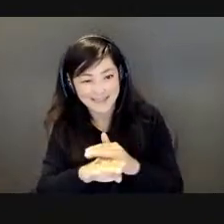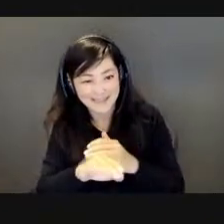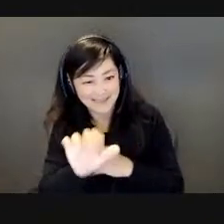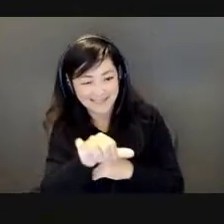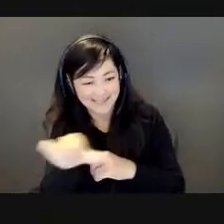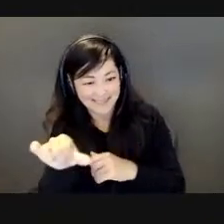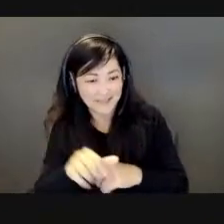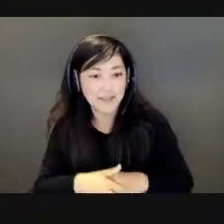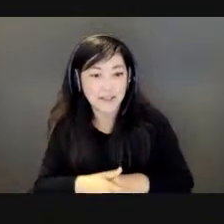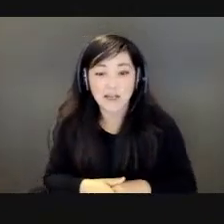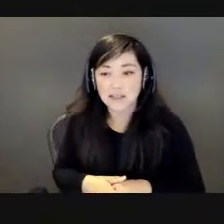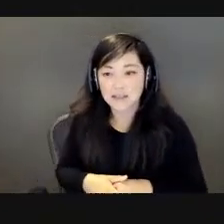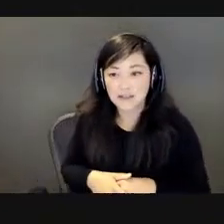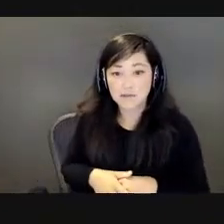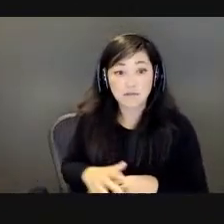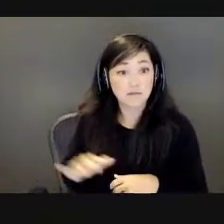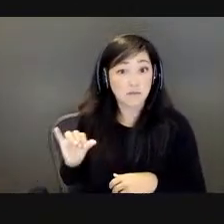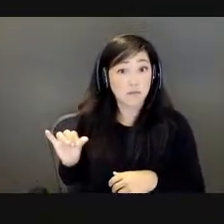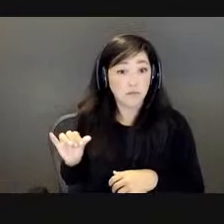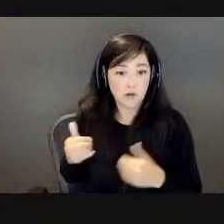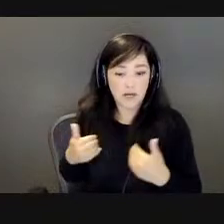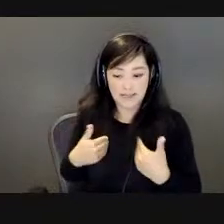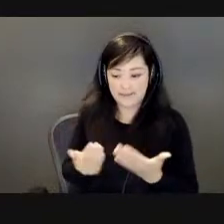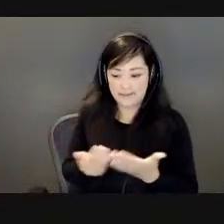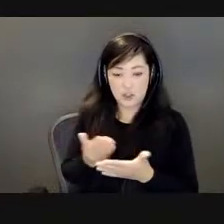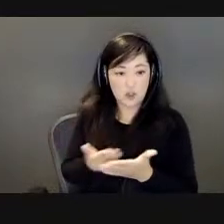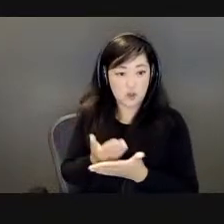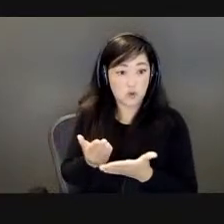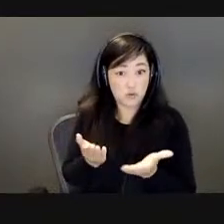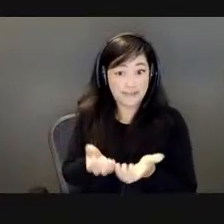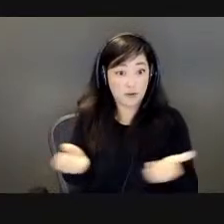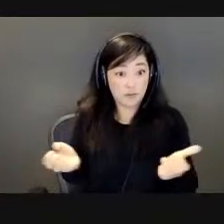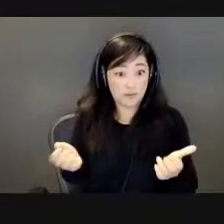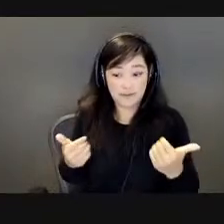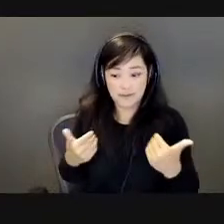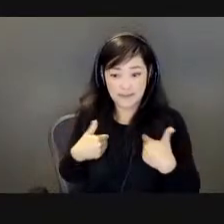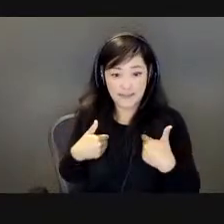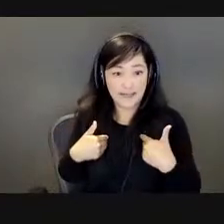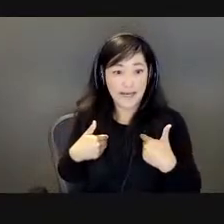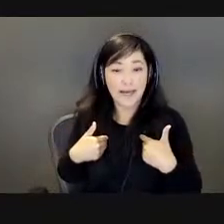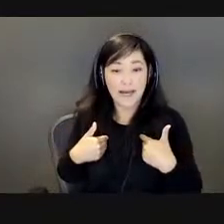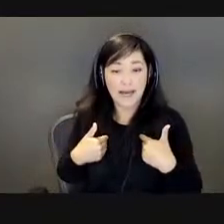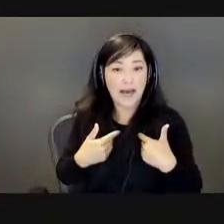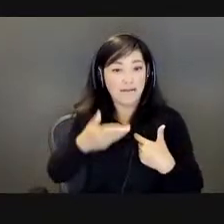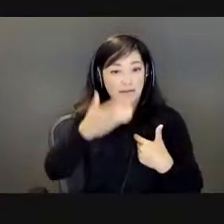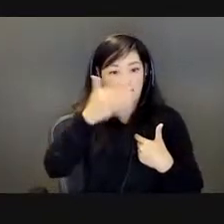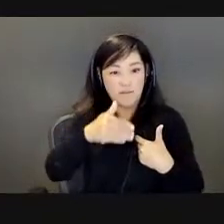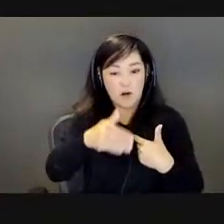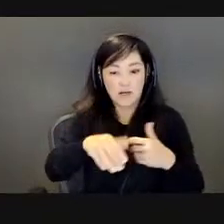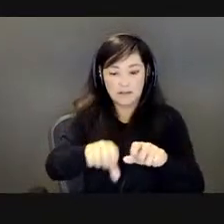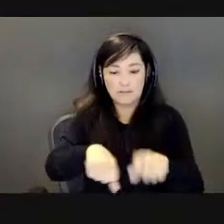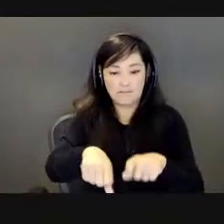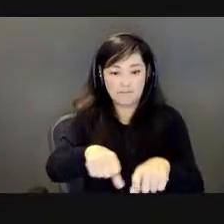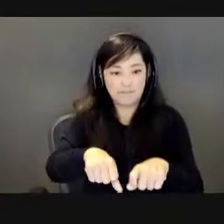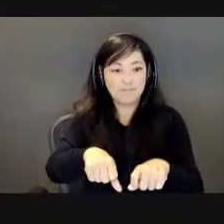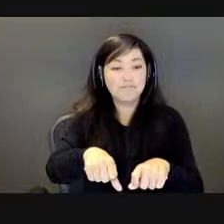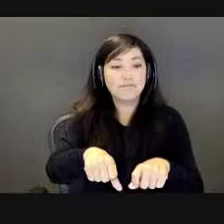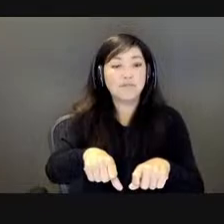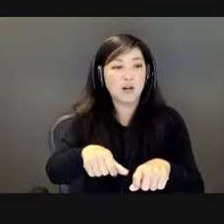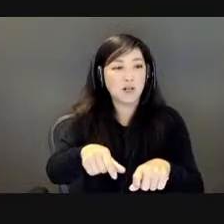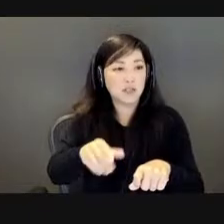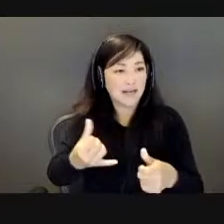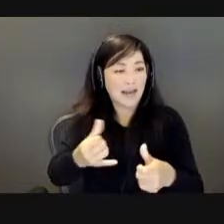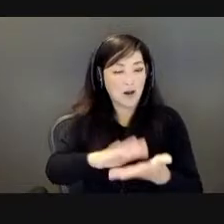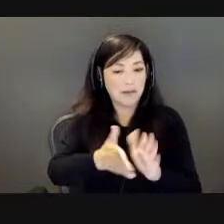even, even with new devices right now, I have a front drive device that attaches onto my chair and turns my chair into a bit of a scooter. And